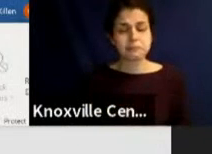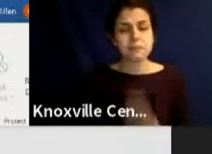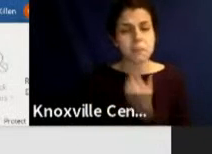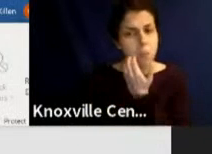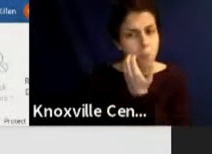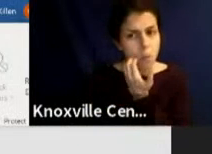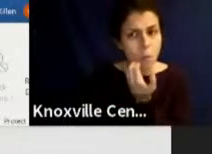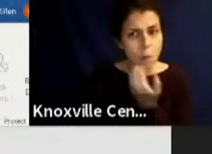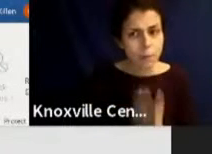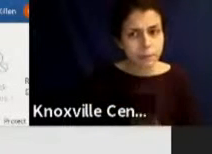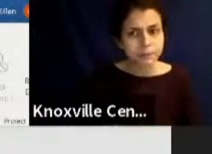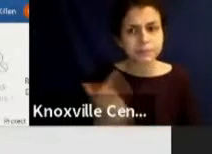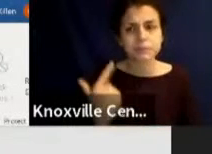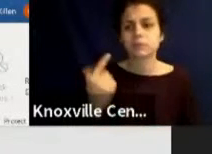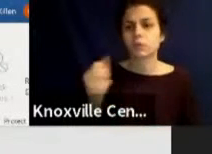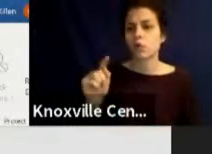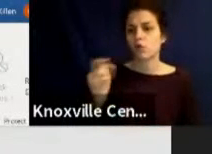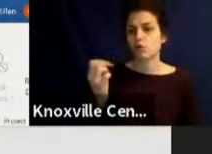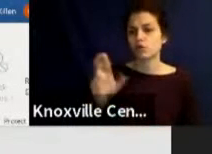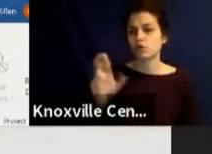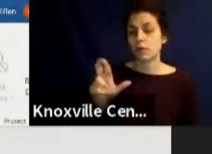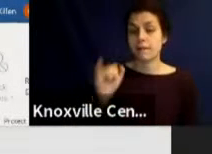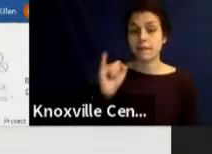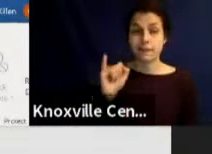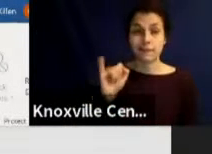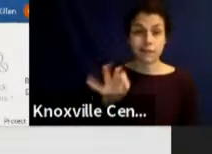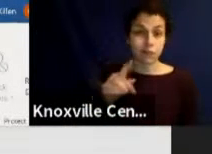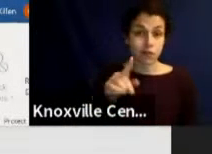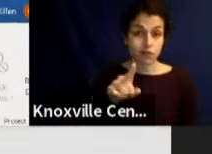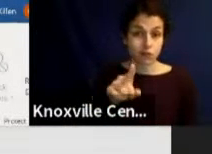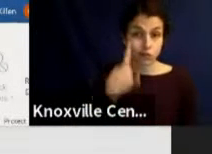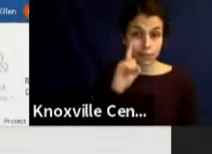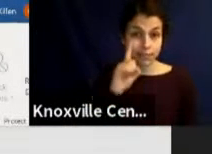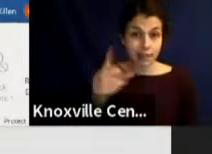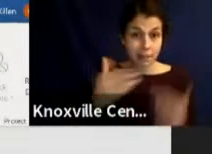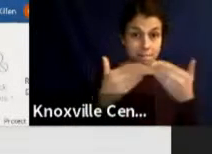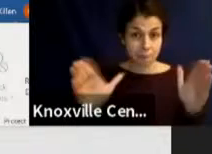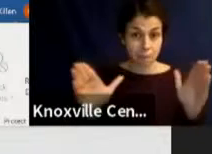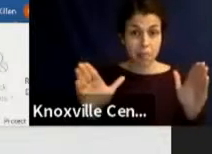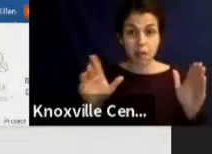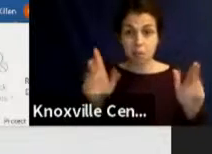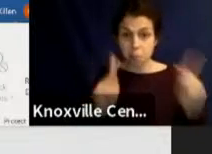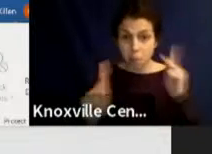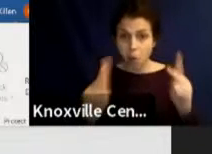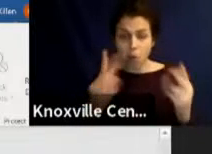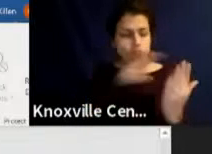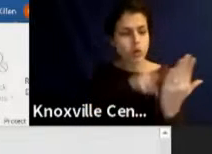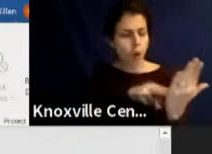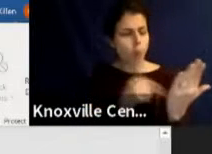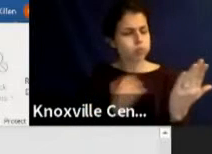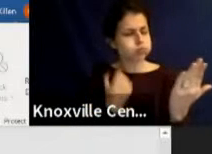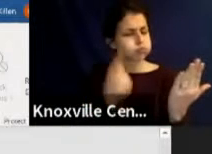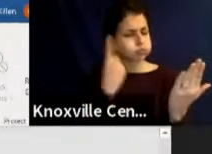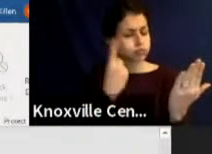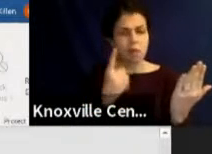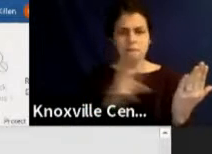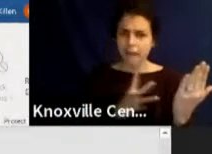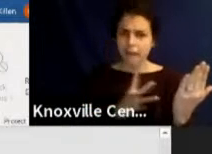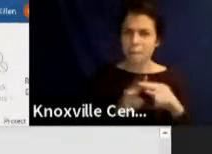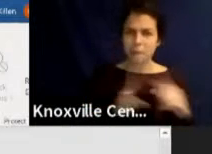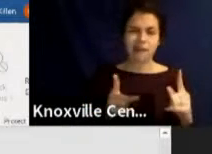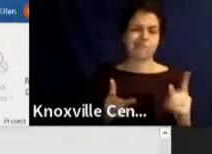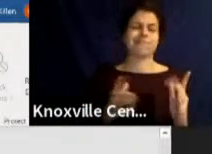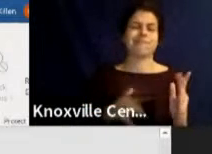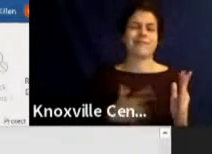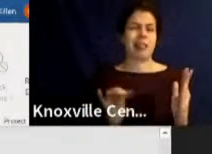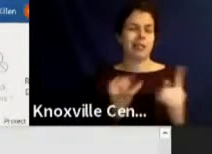If you think that interested parties or the public would have no trouble with that, but it just seemed a little, the wordage